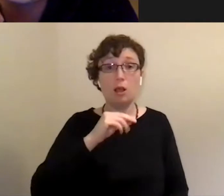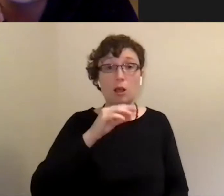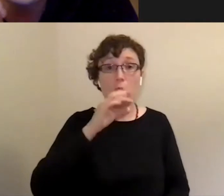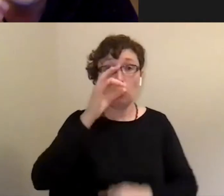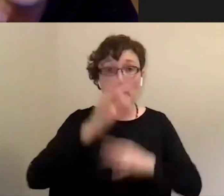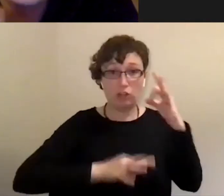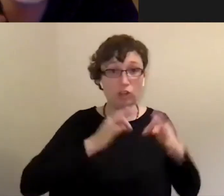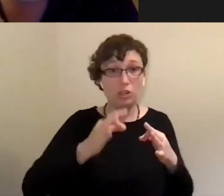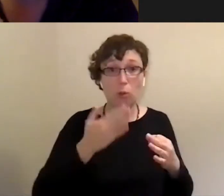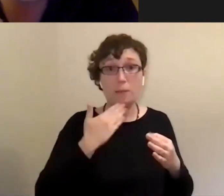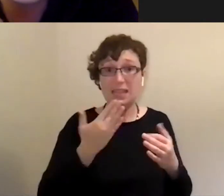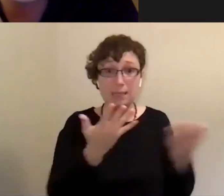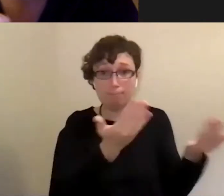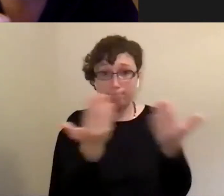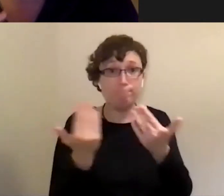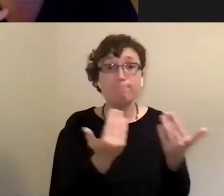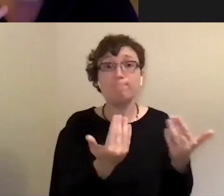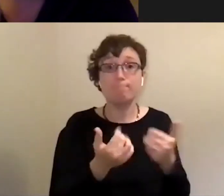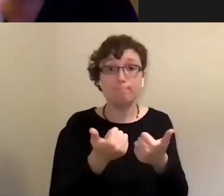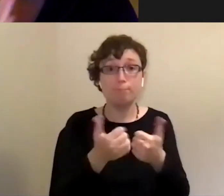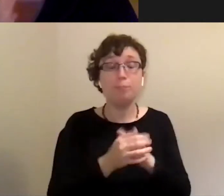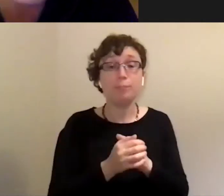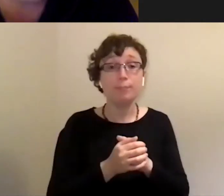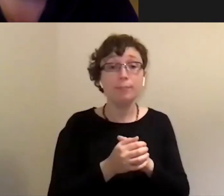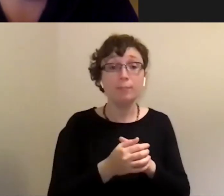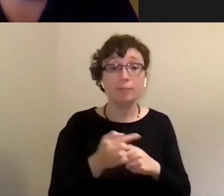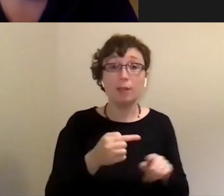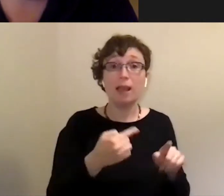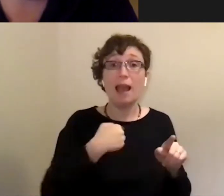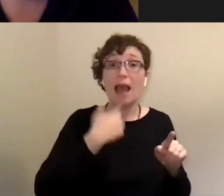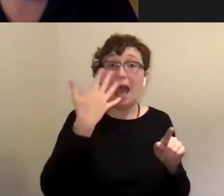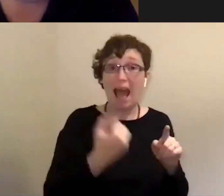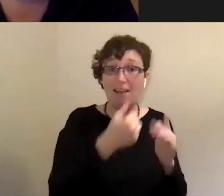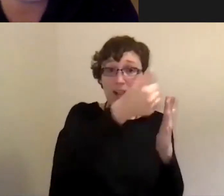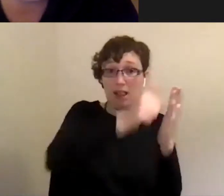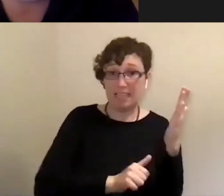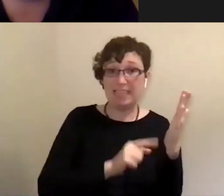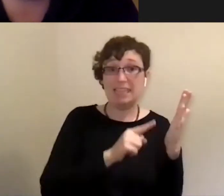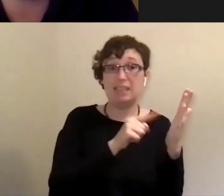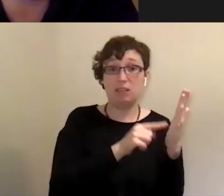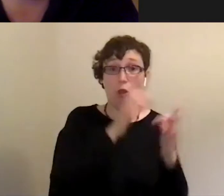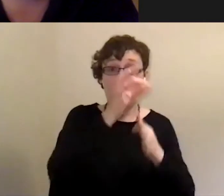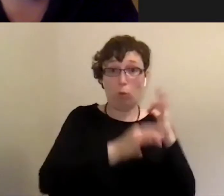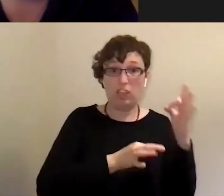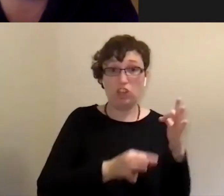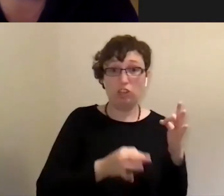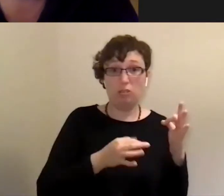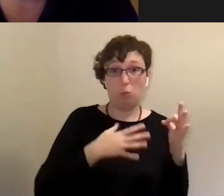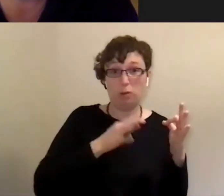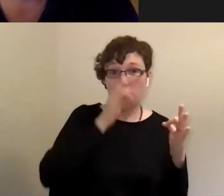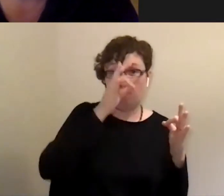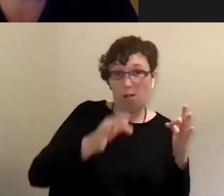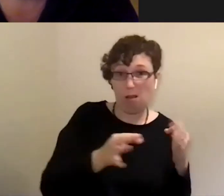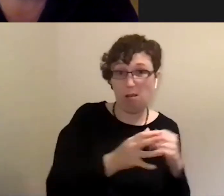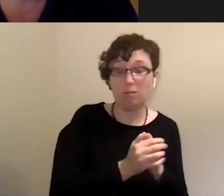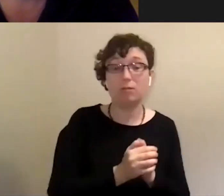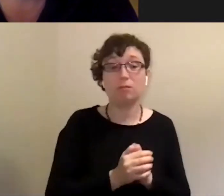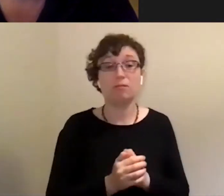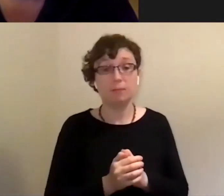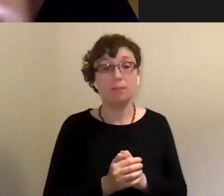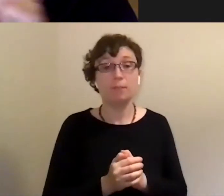that. And I'm going to start off with one of my questions, if that's all right. And it was just something you said in